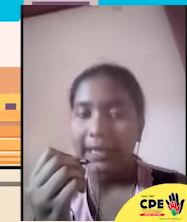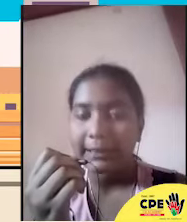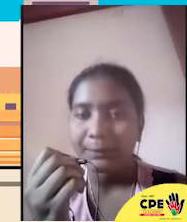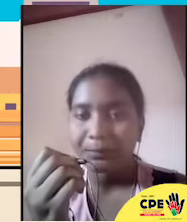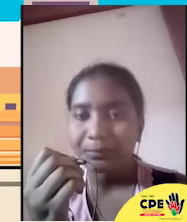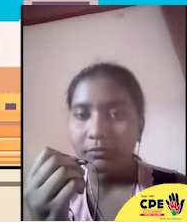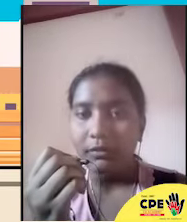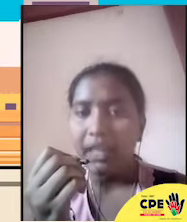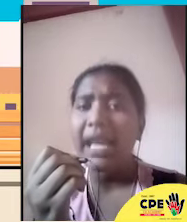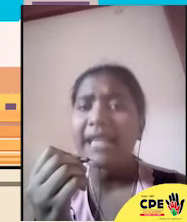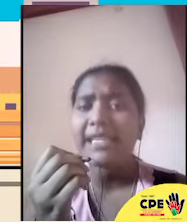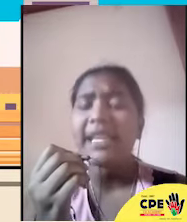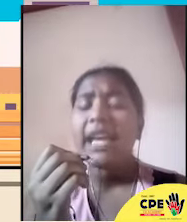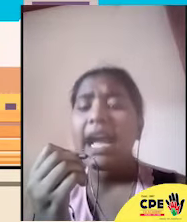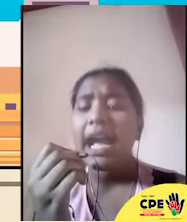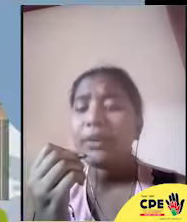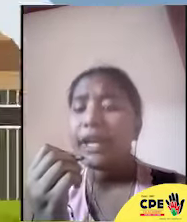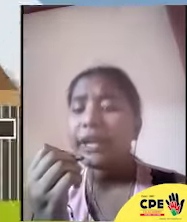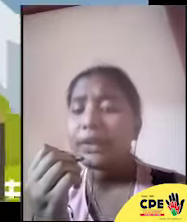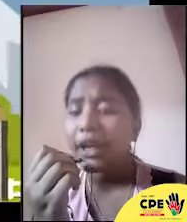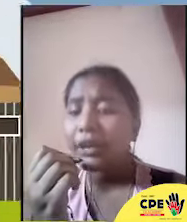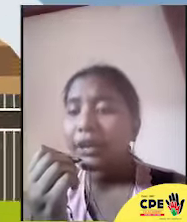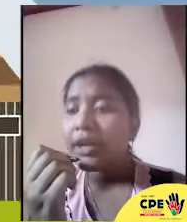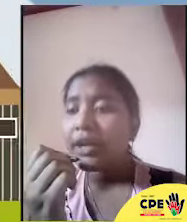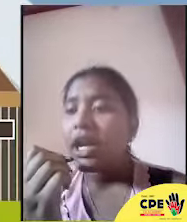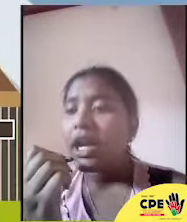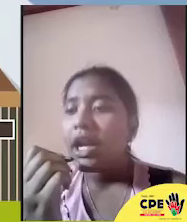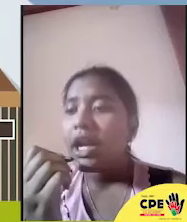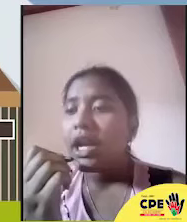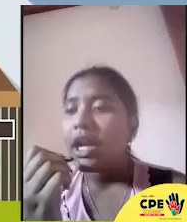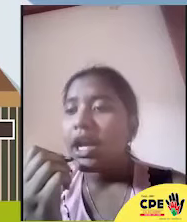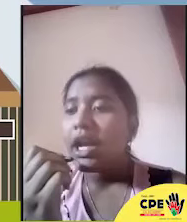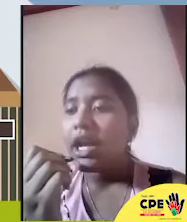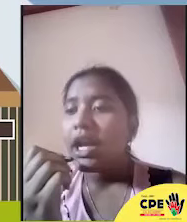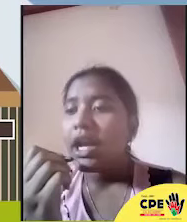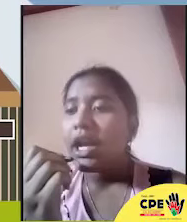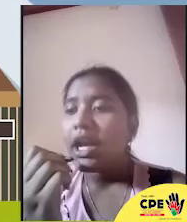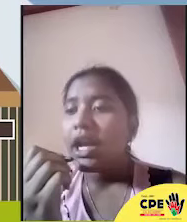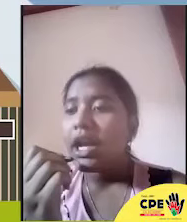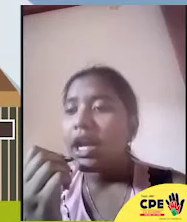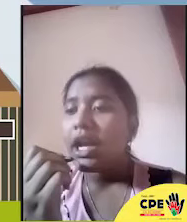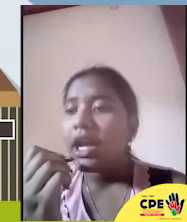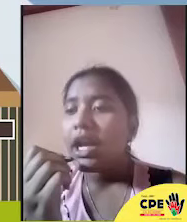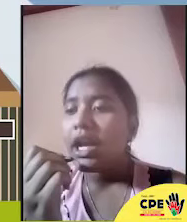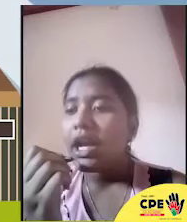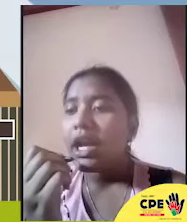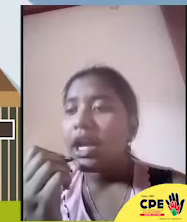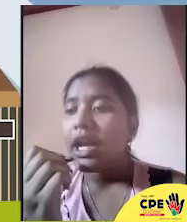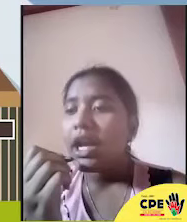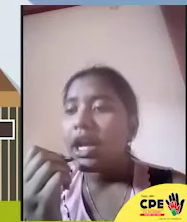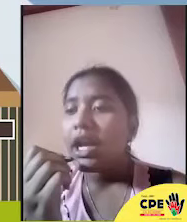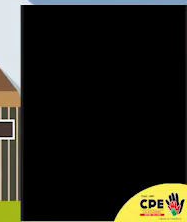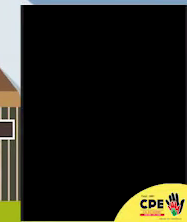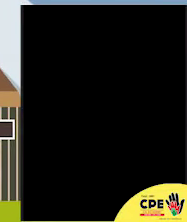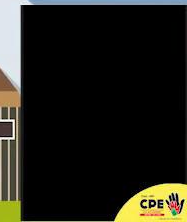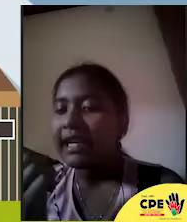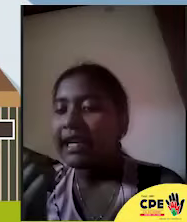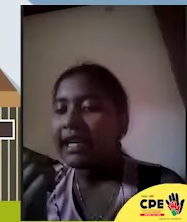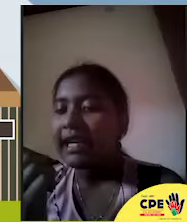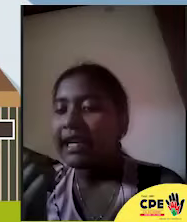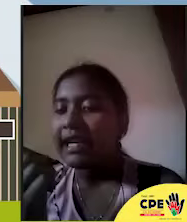Act. Lastly, I would like to conclude. Uh, Lastly, I would like to conclude my speech by telling